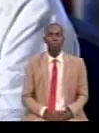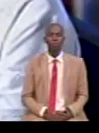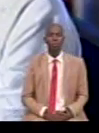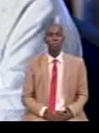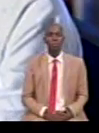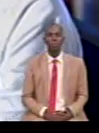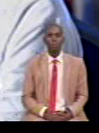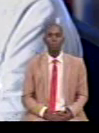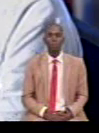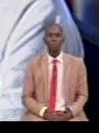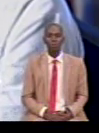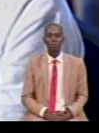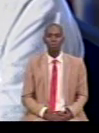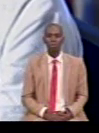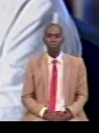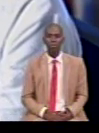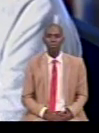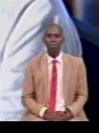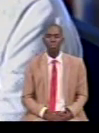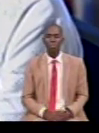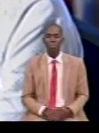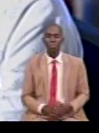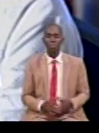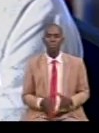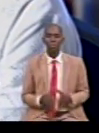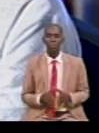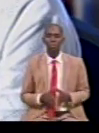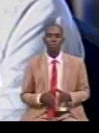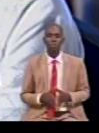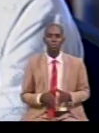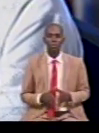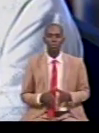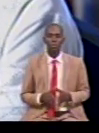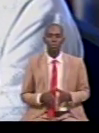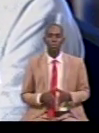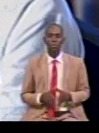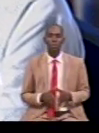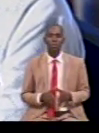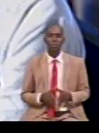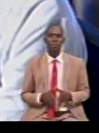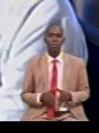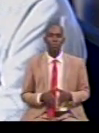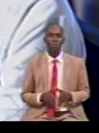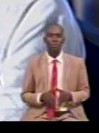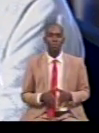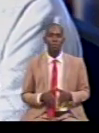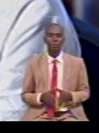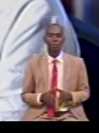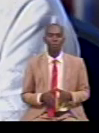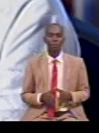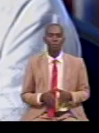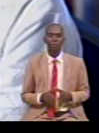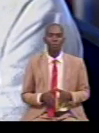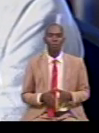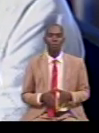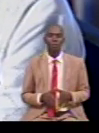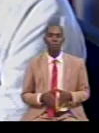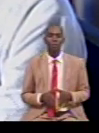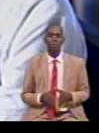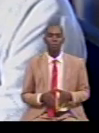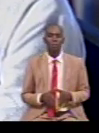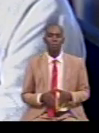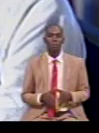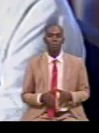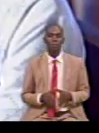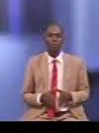My name is Eunice Ibrahim. I was born and brought up in a Christian home, but along the line, I deviated, and I